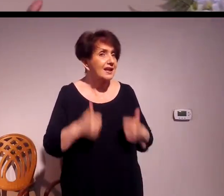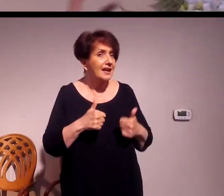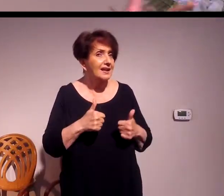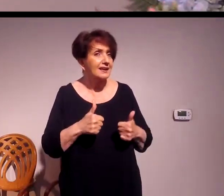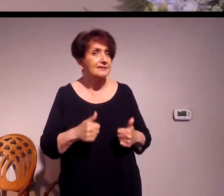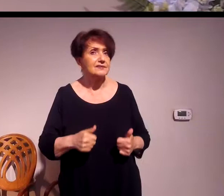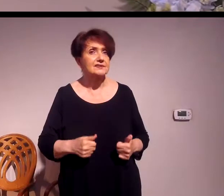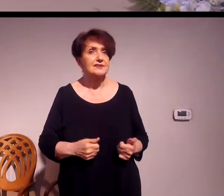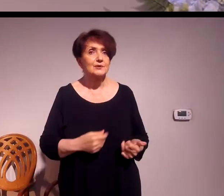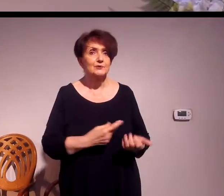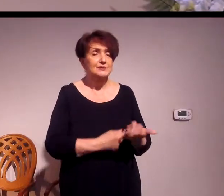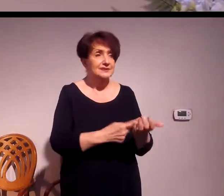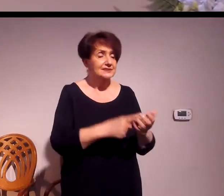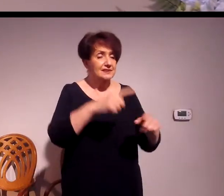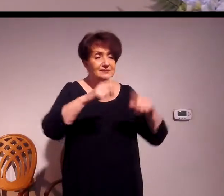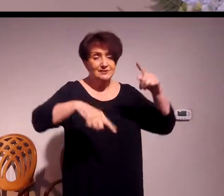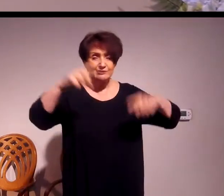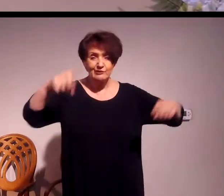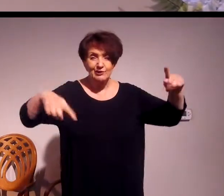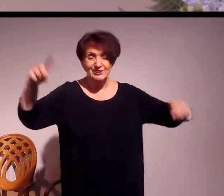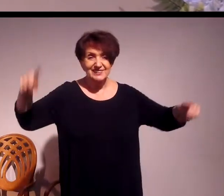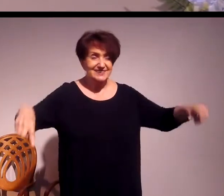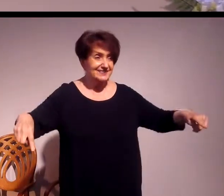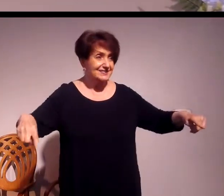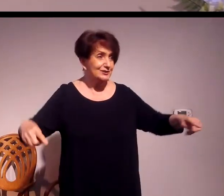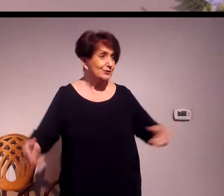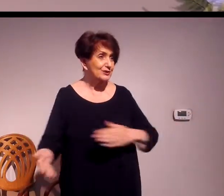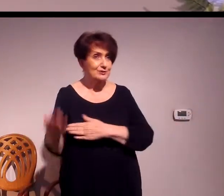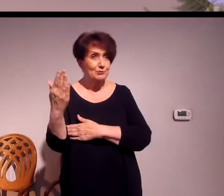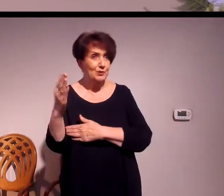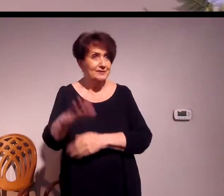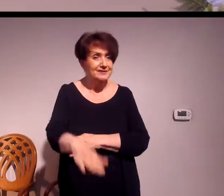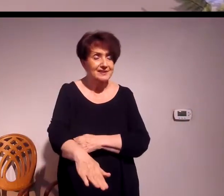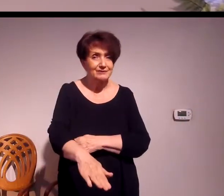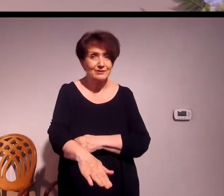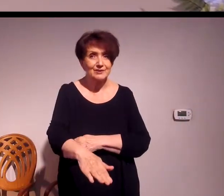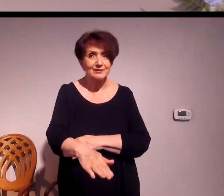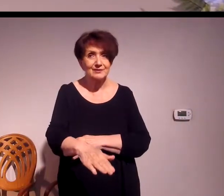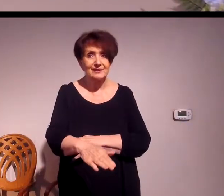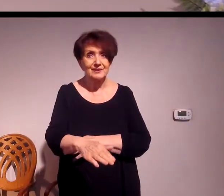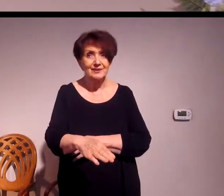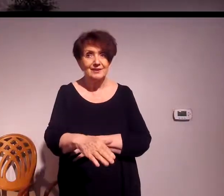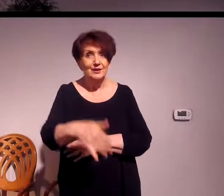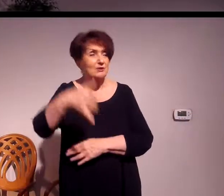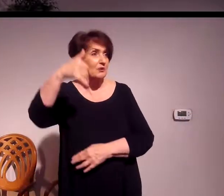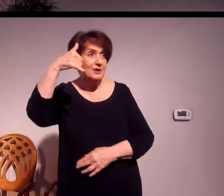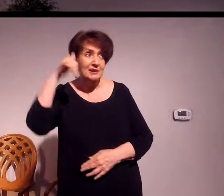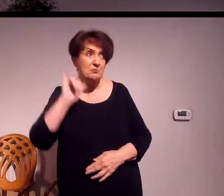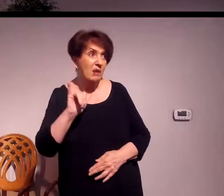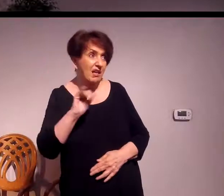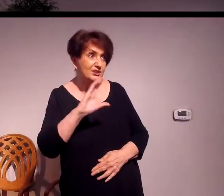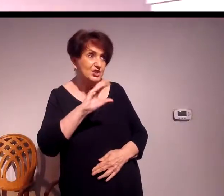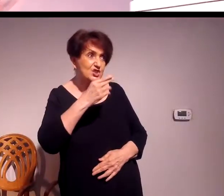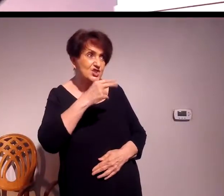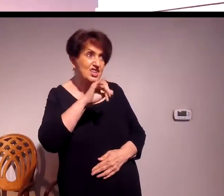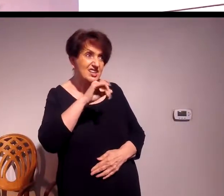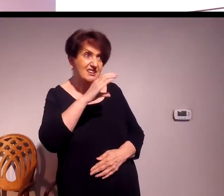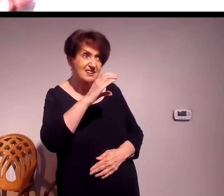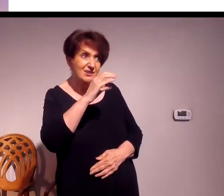about diversity, right? So this morning, this afternoon, you don't get a blonde chick, okay?